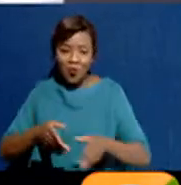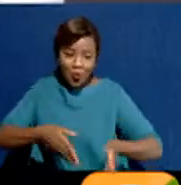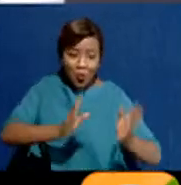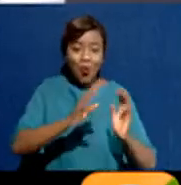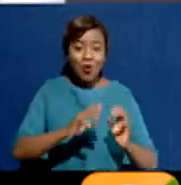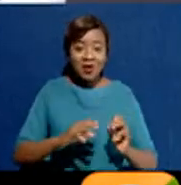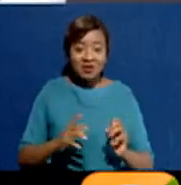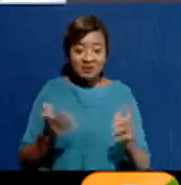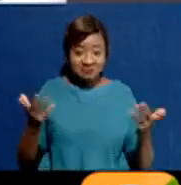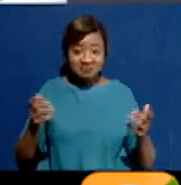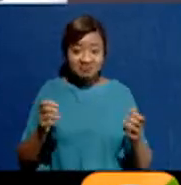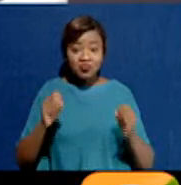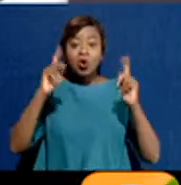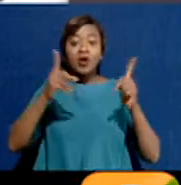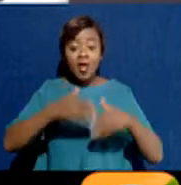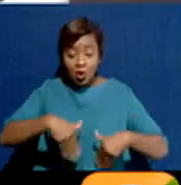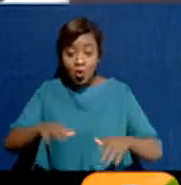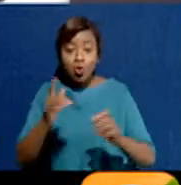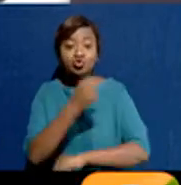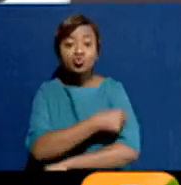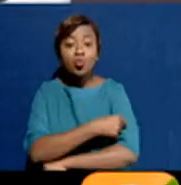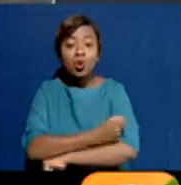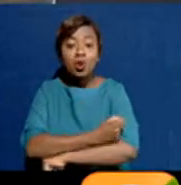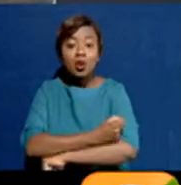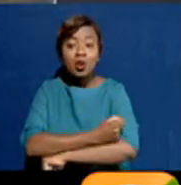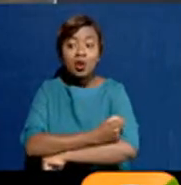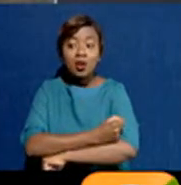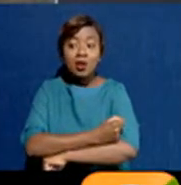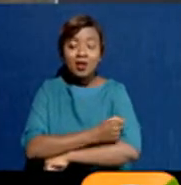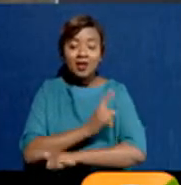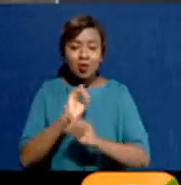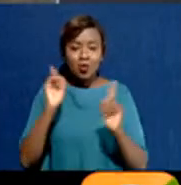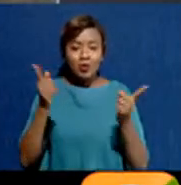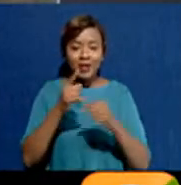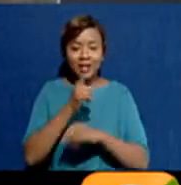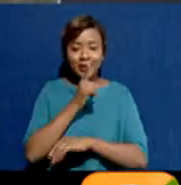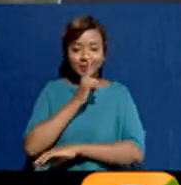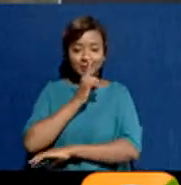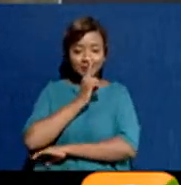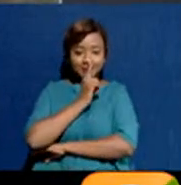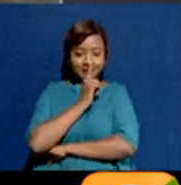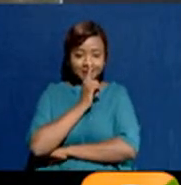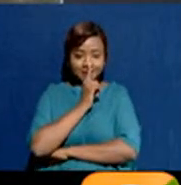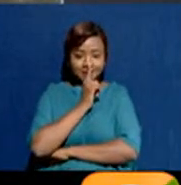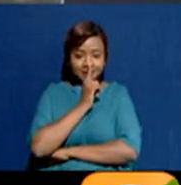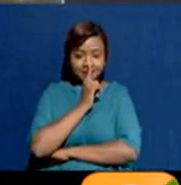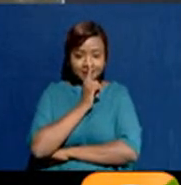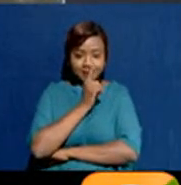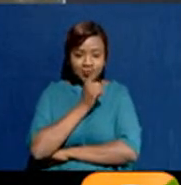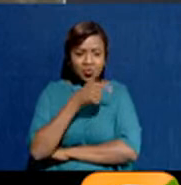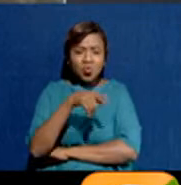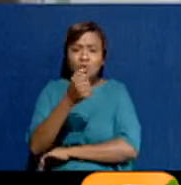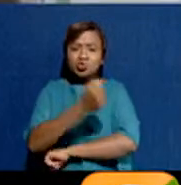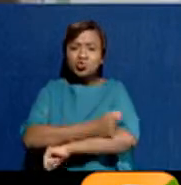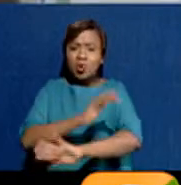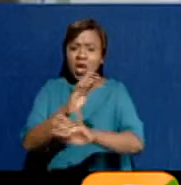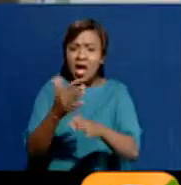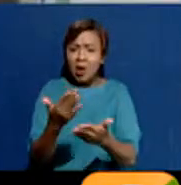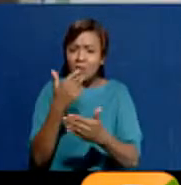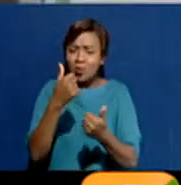of you start going to school? And we kept quiet because now the schools have closed